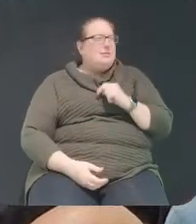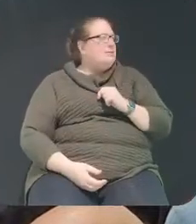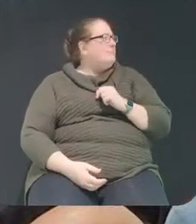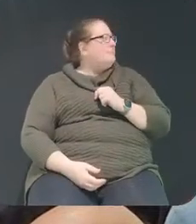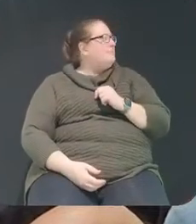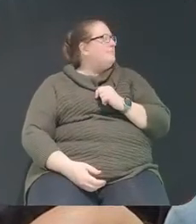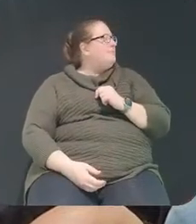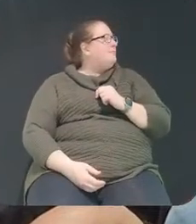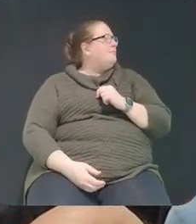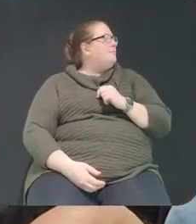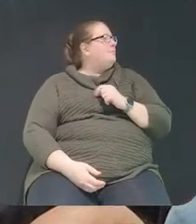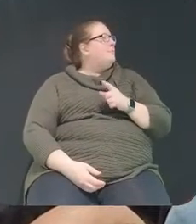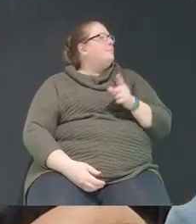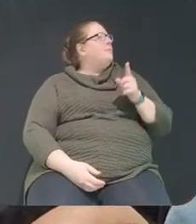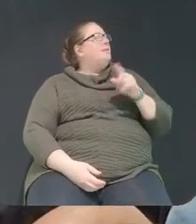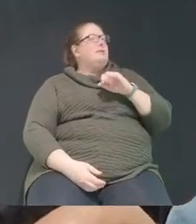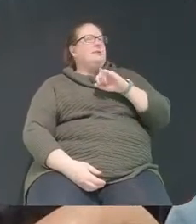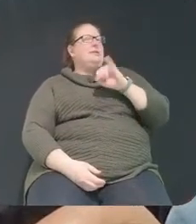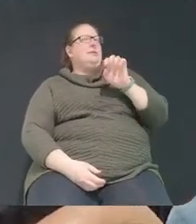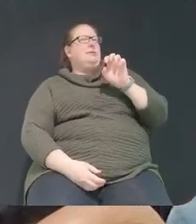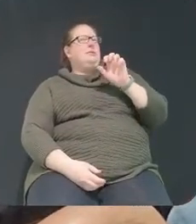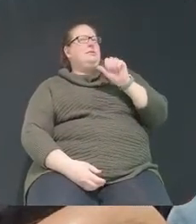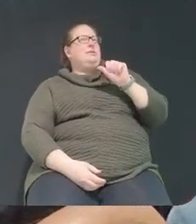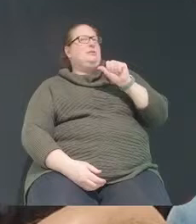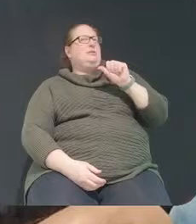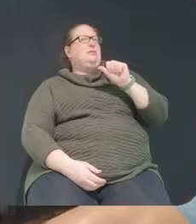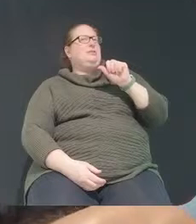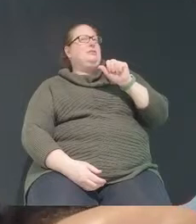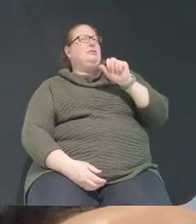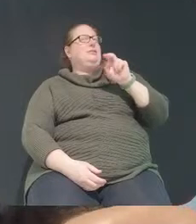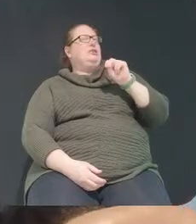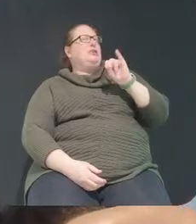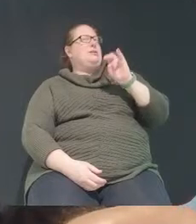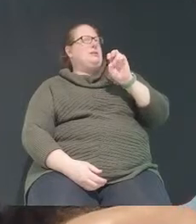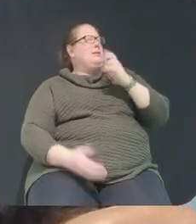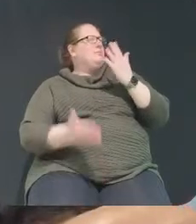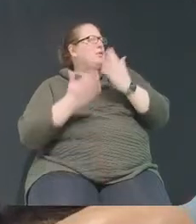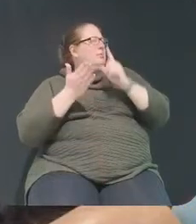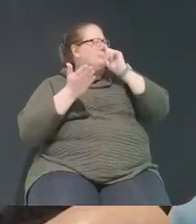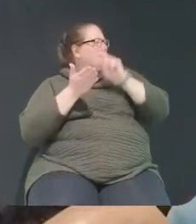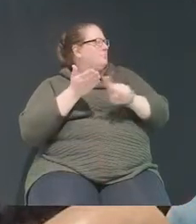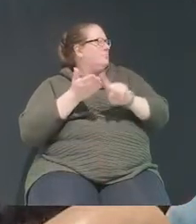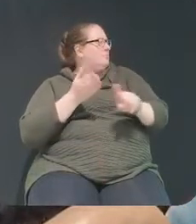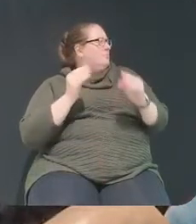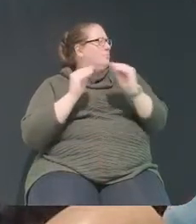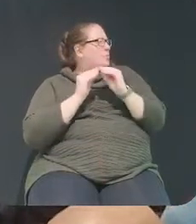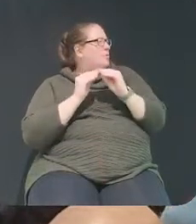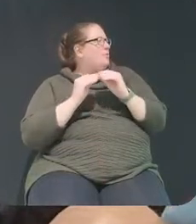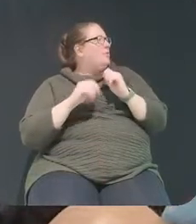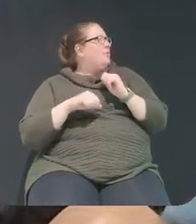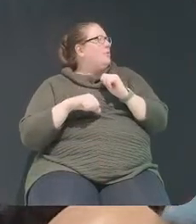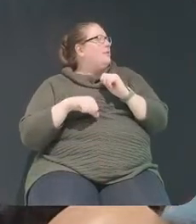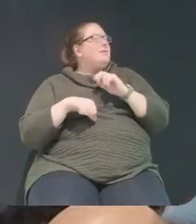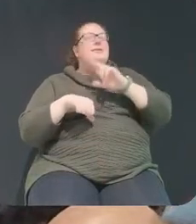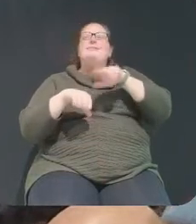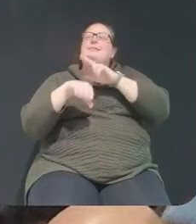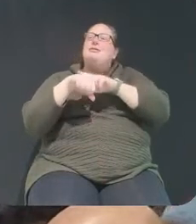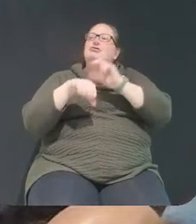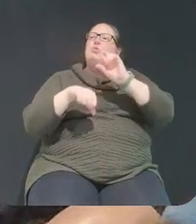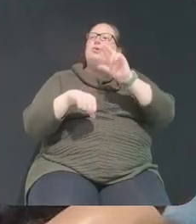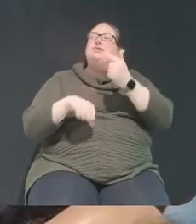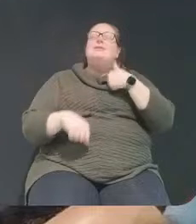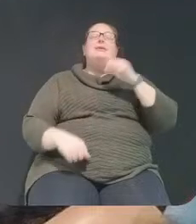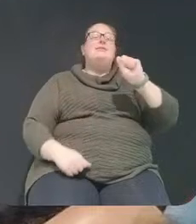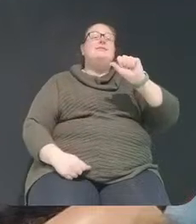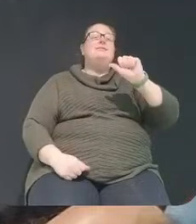Jeanie's probably looked more into what's available on other organizations. I mean, national organizations like the Salvation Army maybe